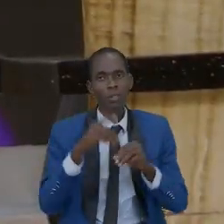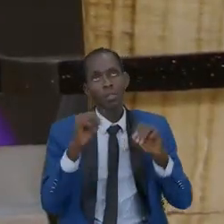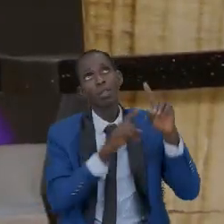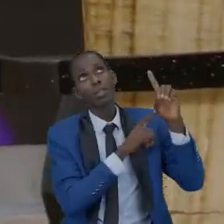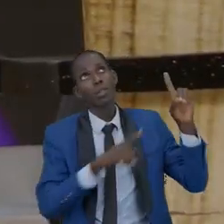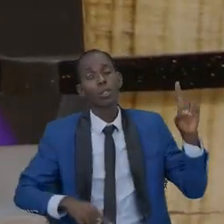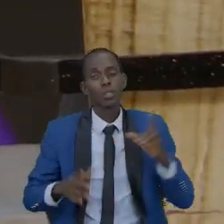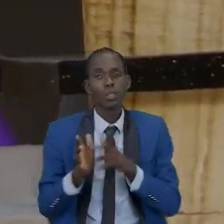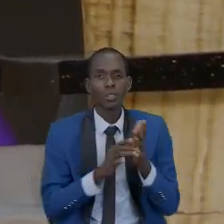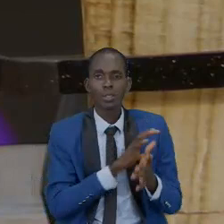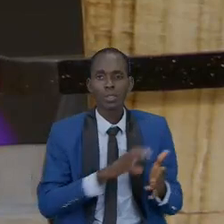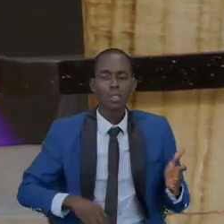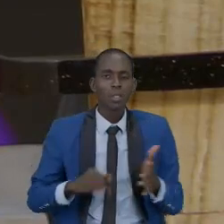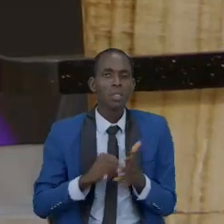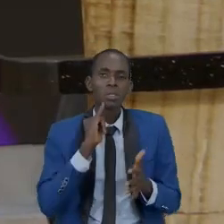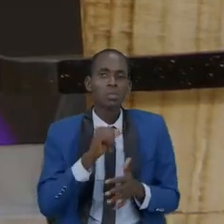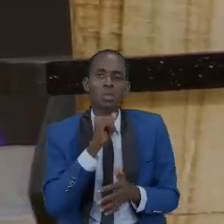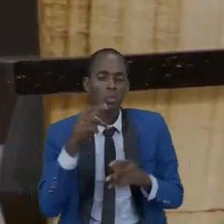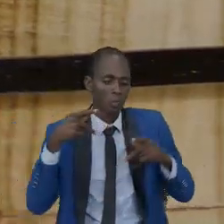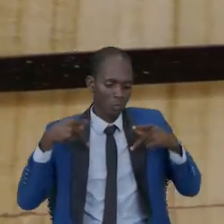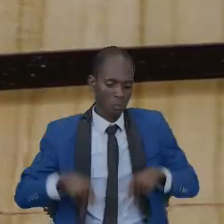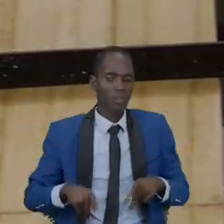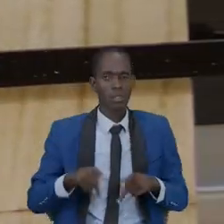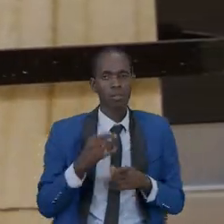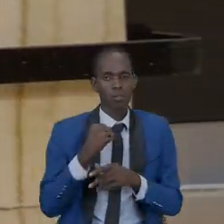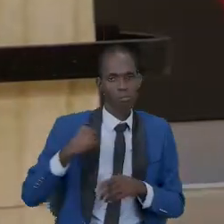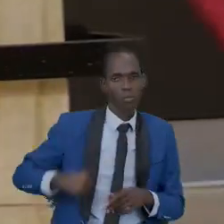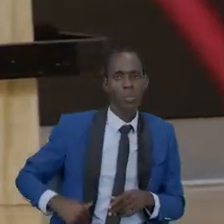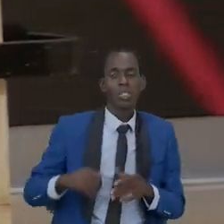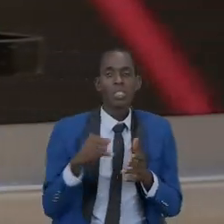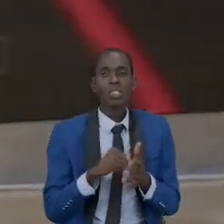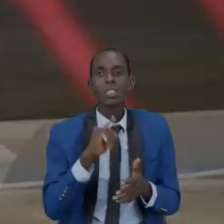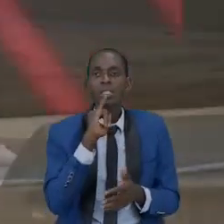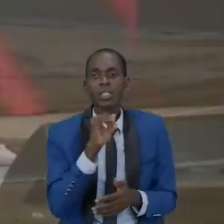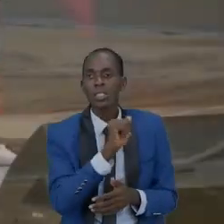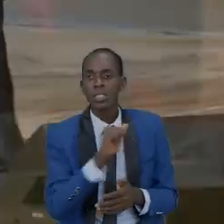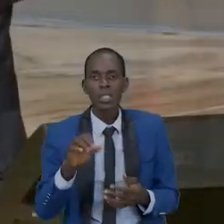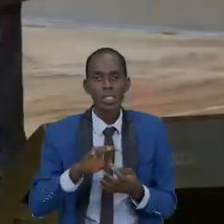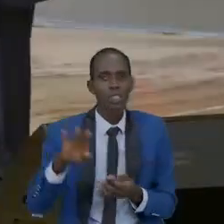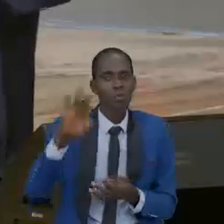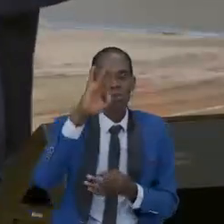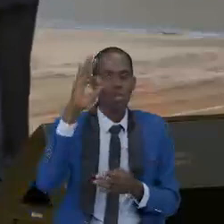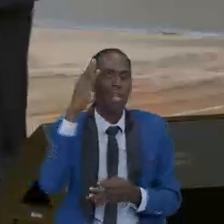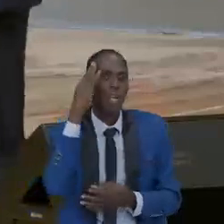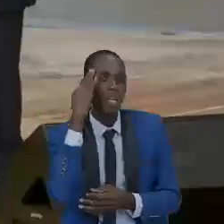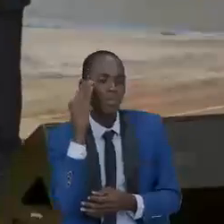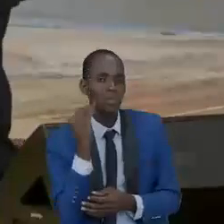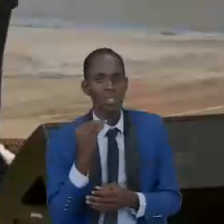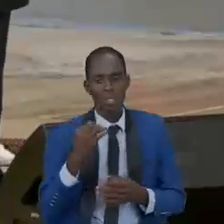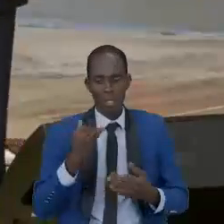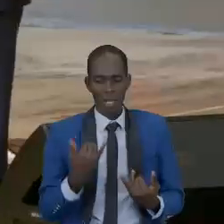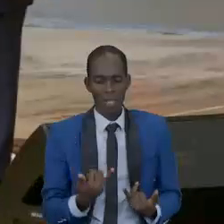Christ. It is no physical crucifixion. It is a spiritual experience. I